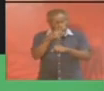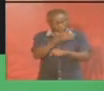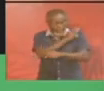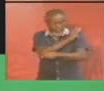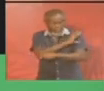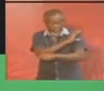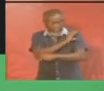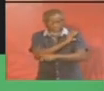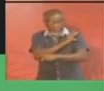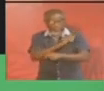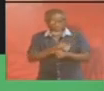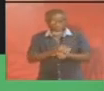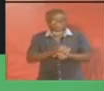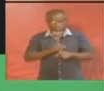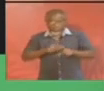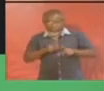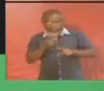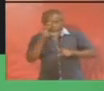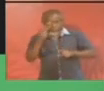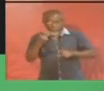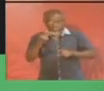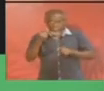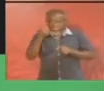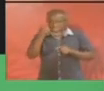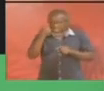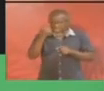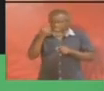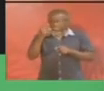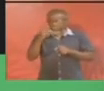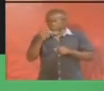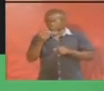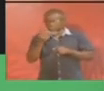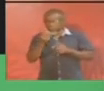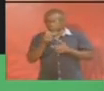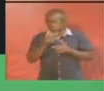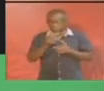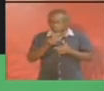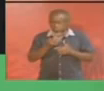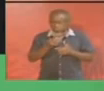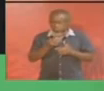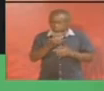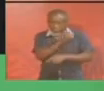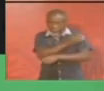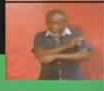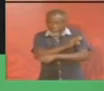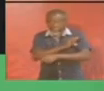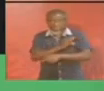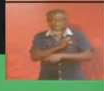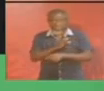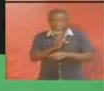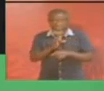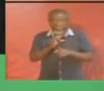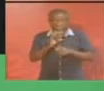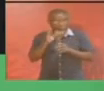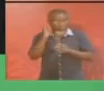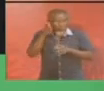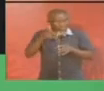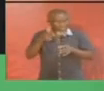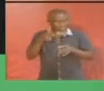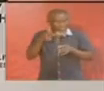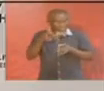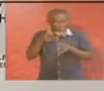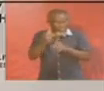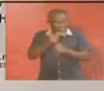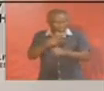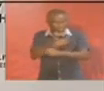persons in other clinics, for example, an eye clinic or an orthopedic clinic, will they be inoculated at their next appointment as well? Thank you.